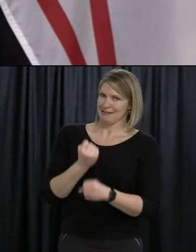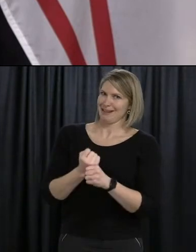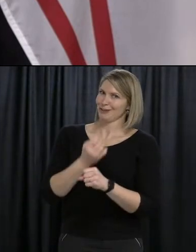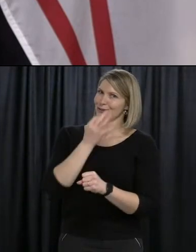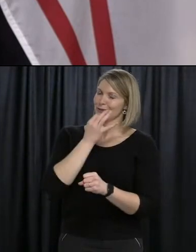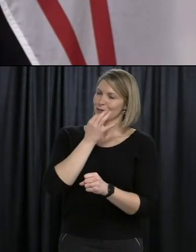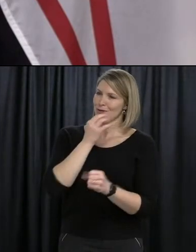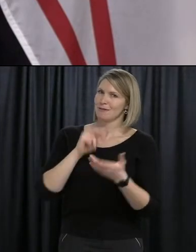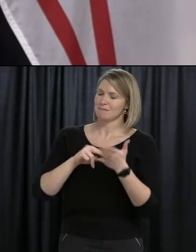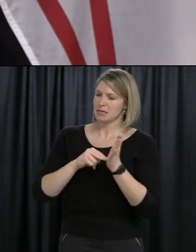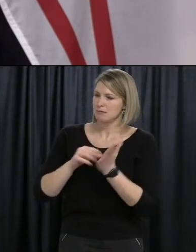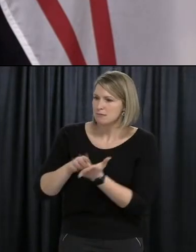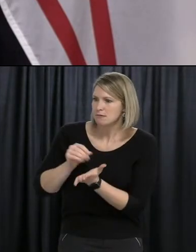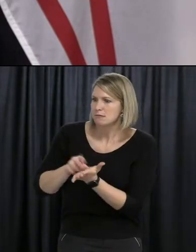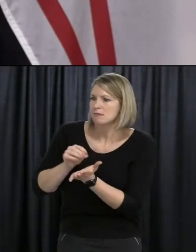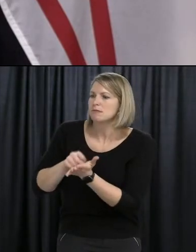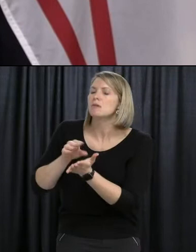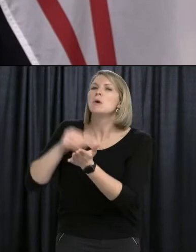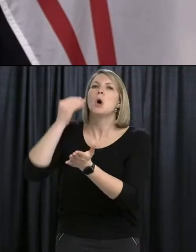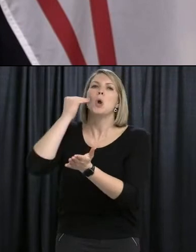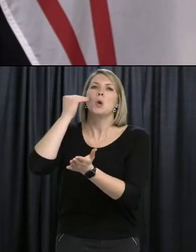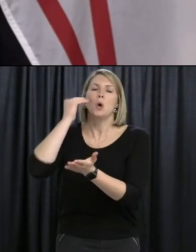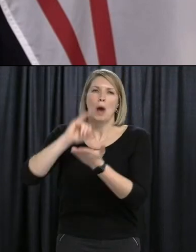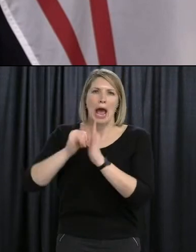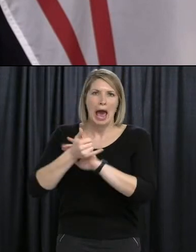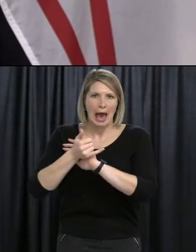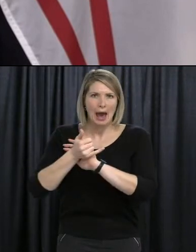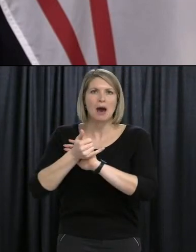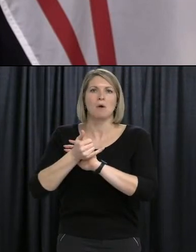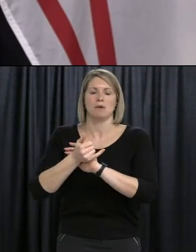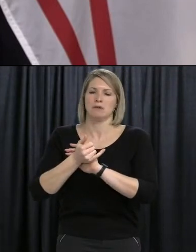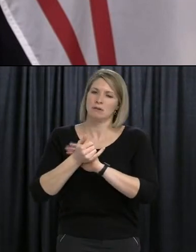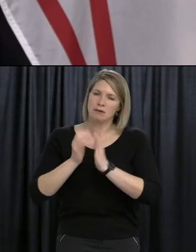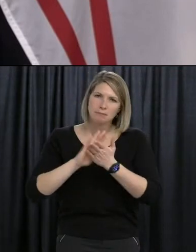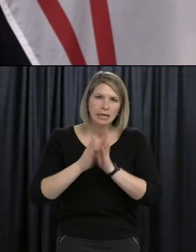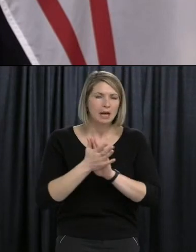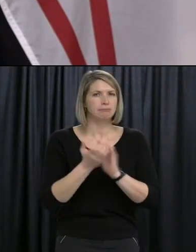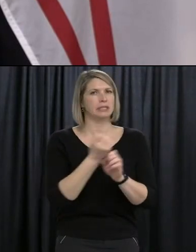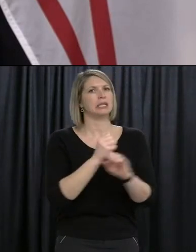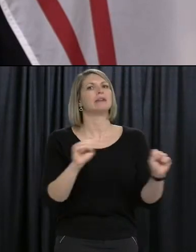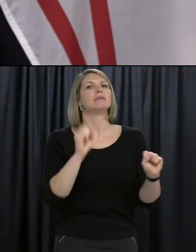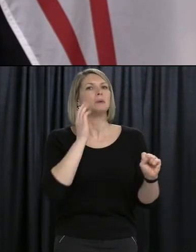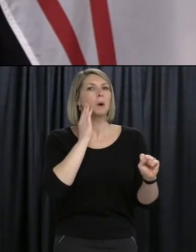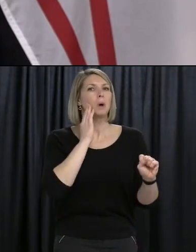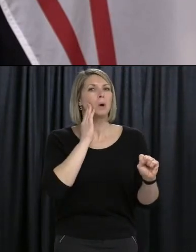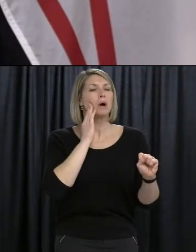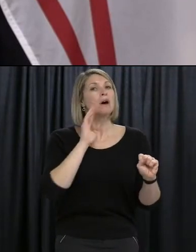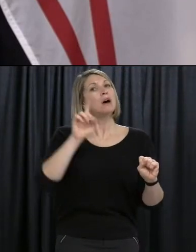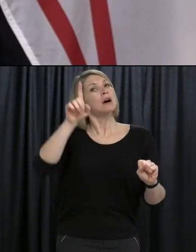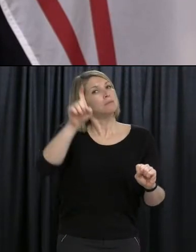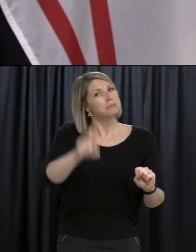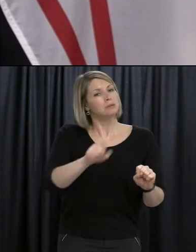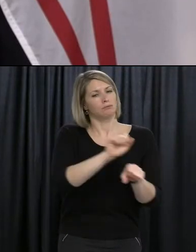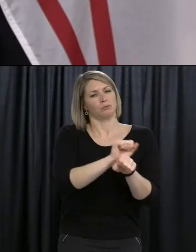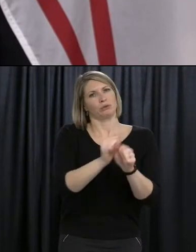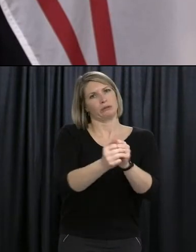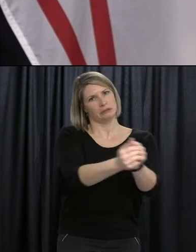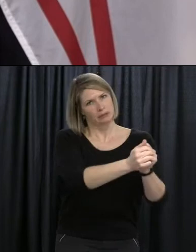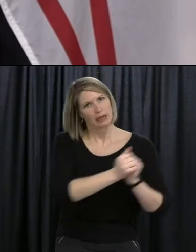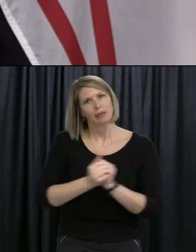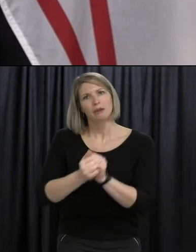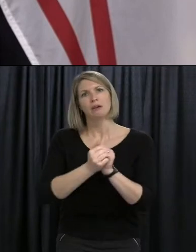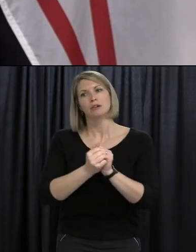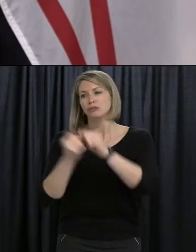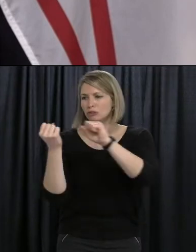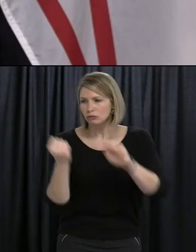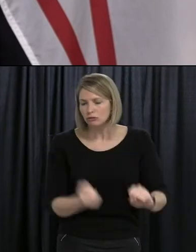another safe. It will take our collective efforts, but we are resilient, we are strong, and together we